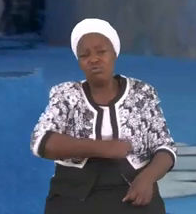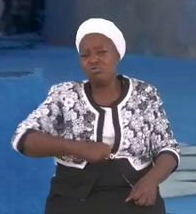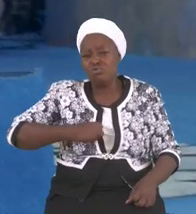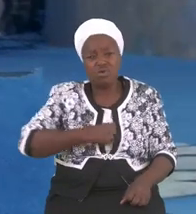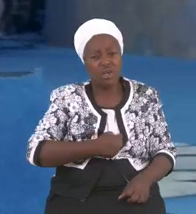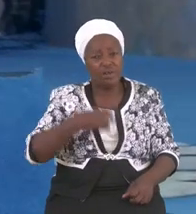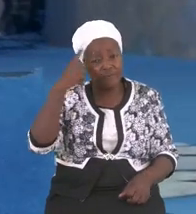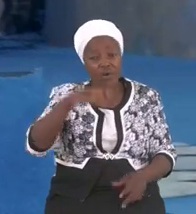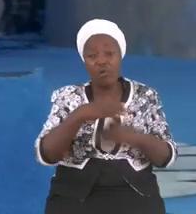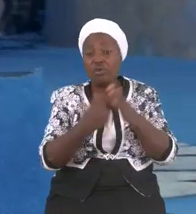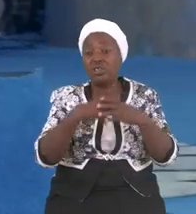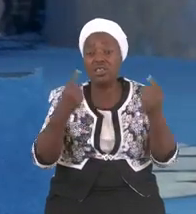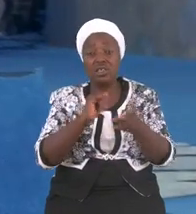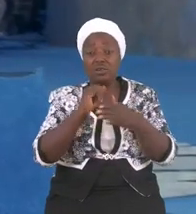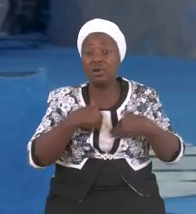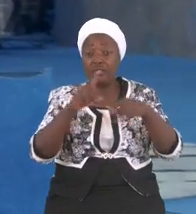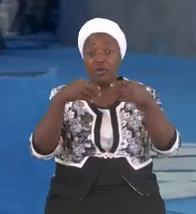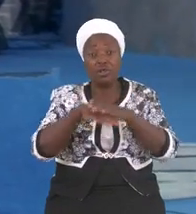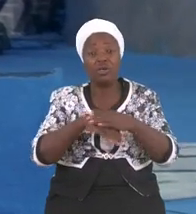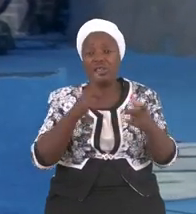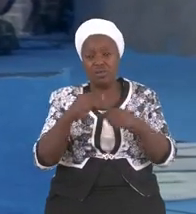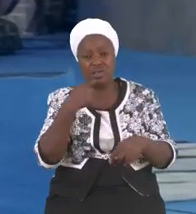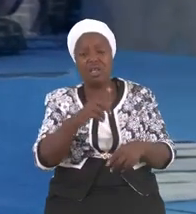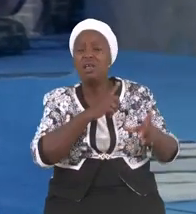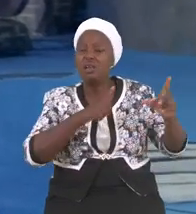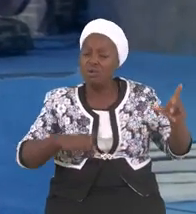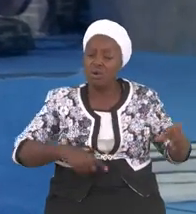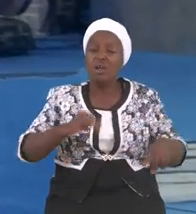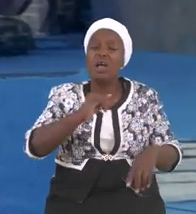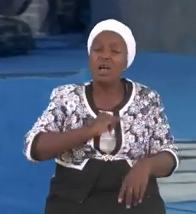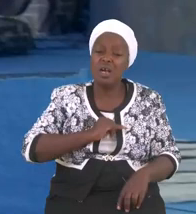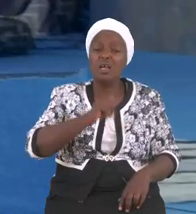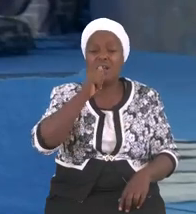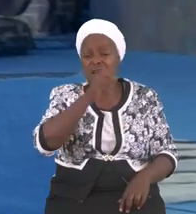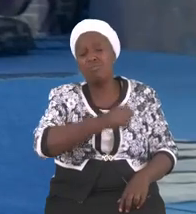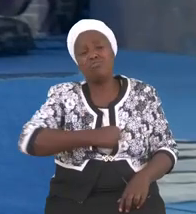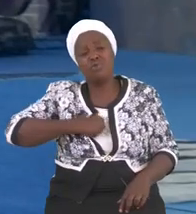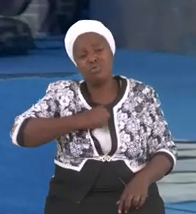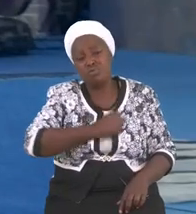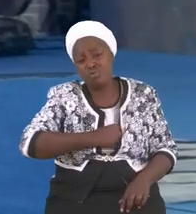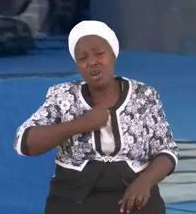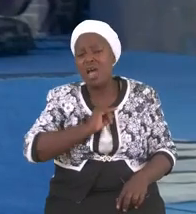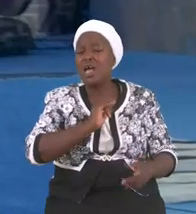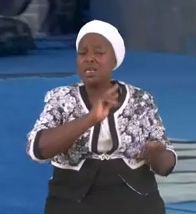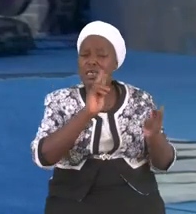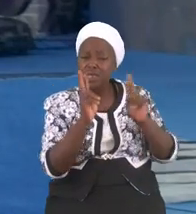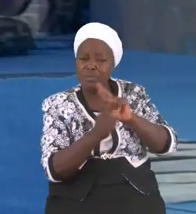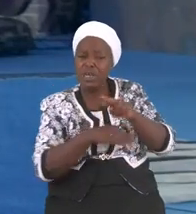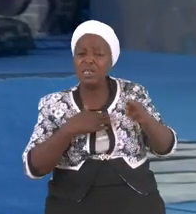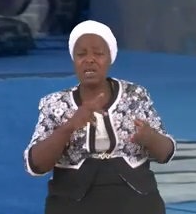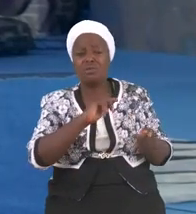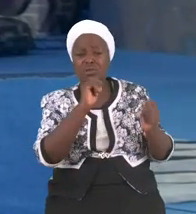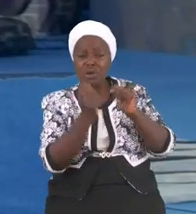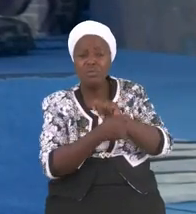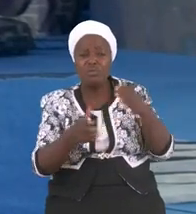you have committed, and you say, Lord, I am sorry, I repent, I turn, forgive me.